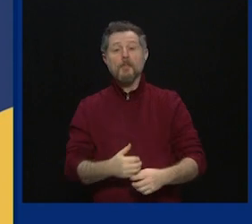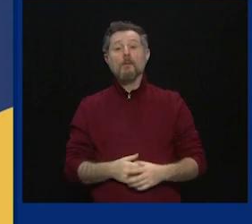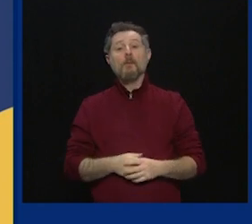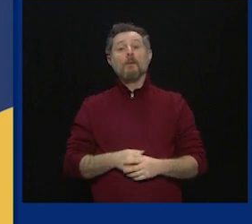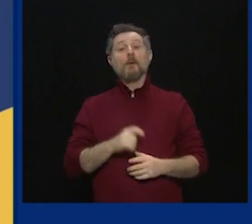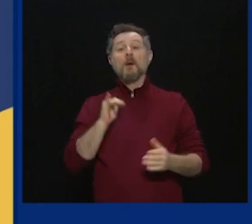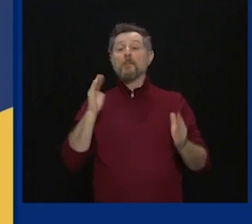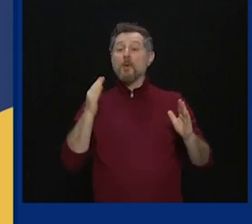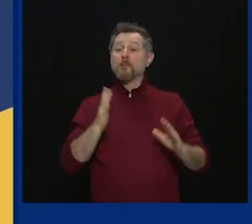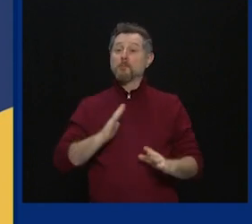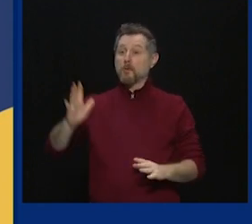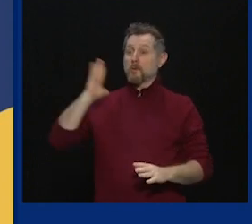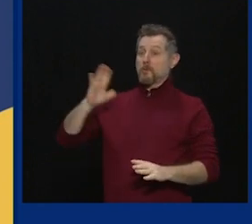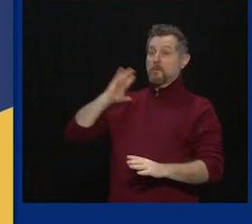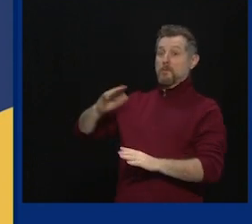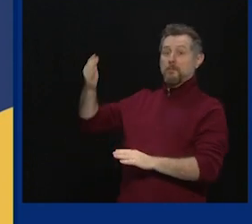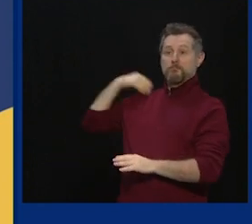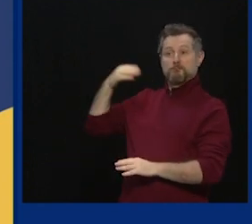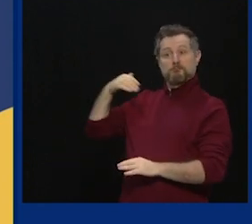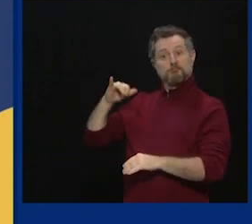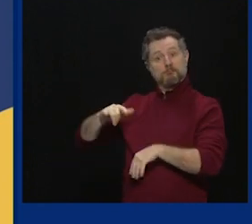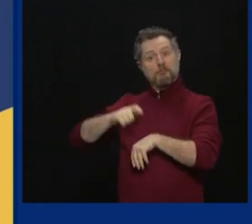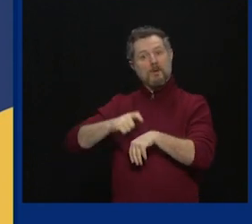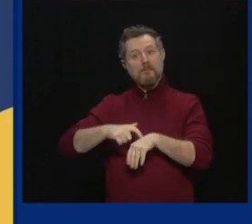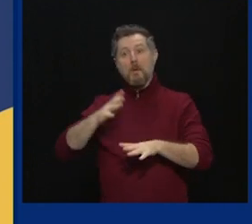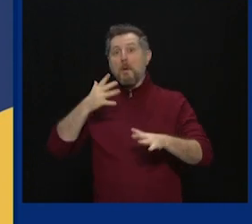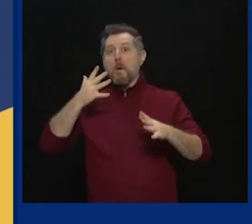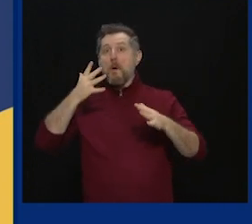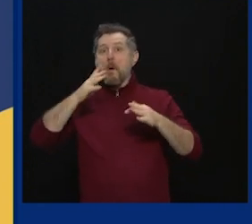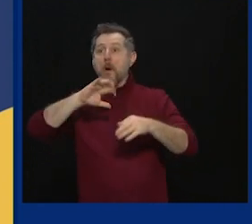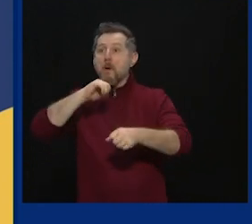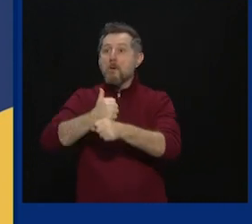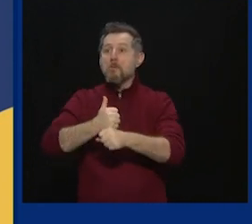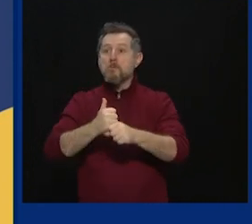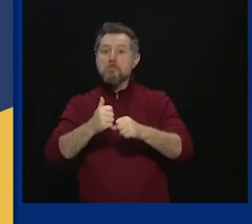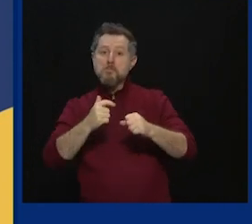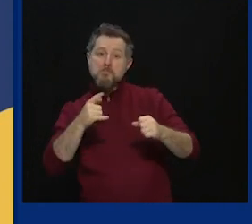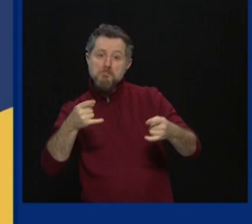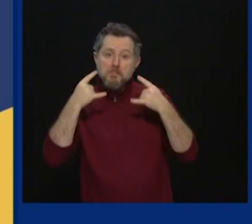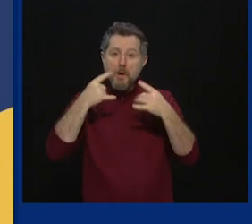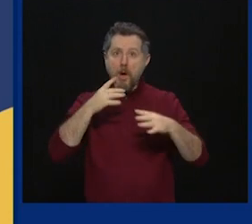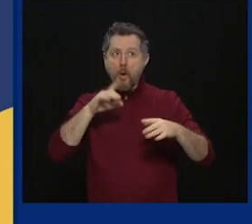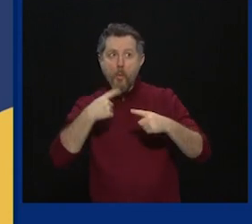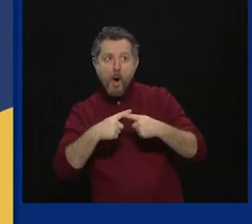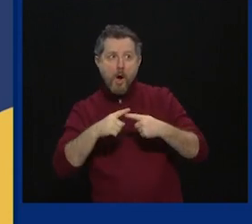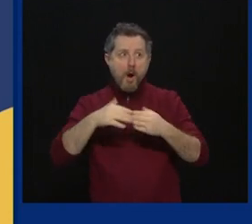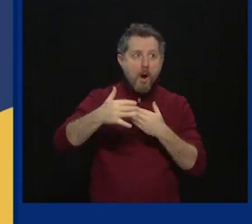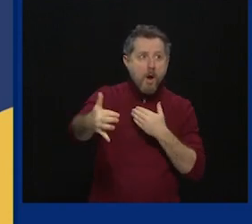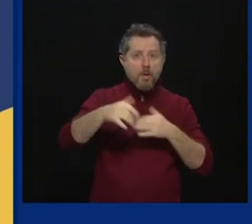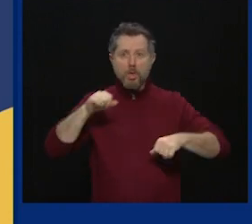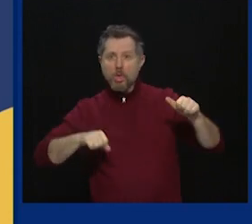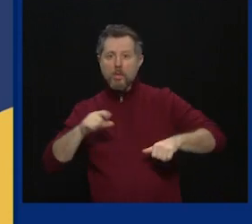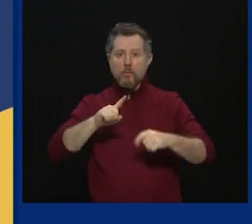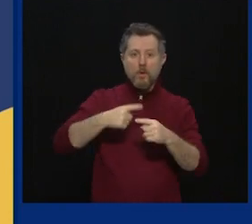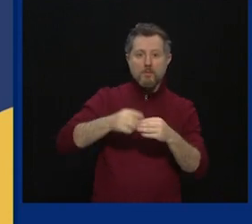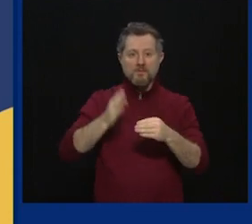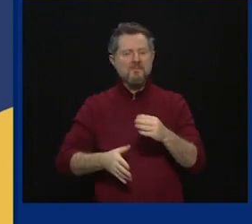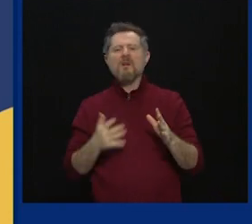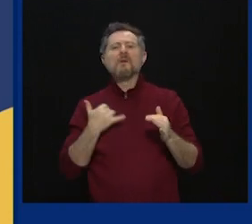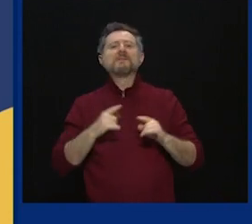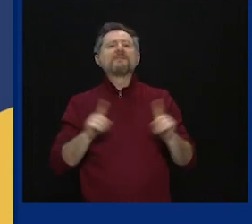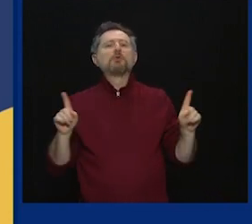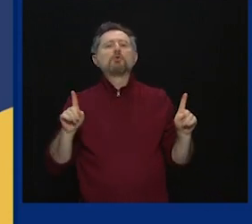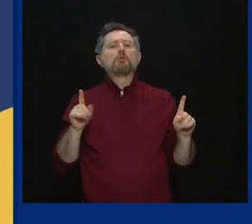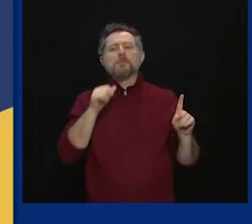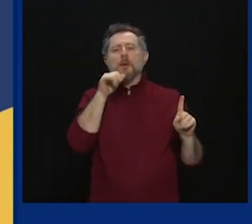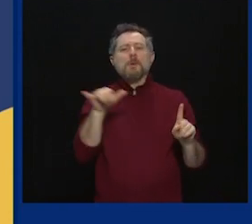past, it was open-ended. There was a lot of uncertainty. And I believe that given that we're in a very different place now, that we have